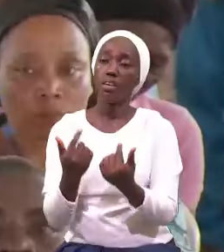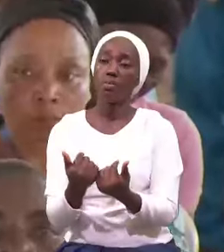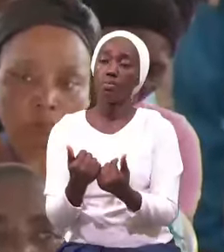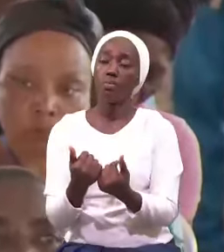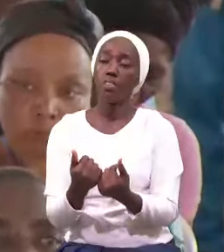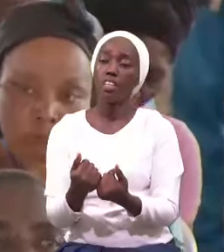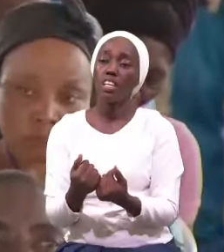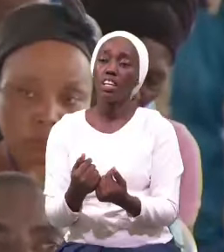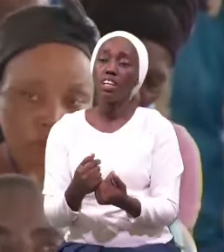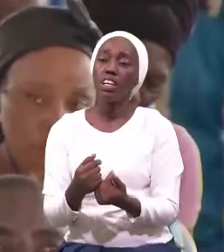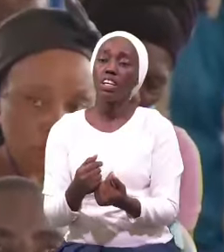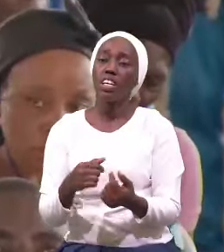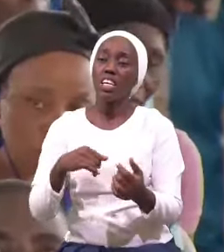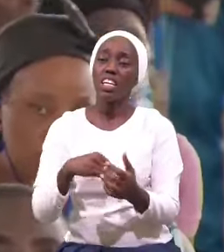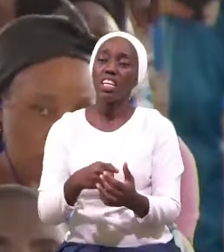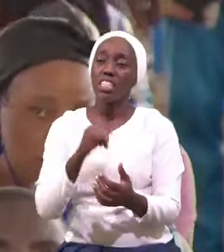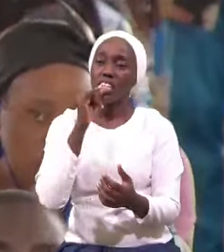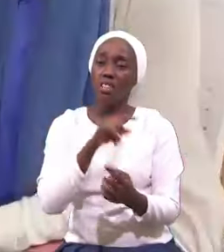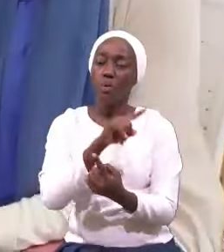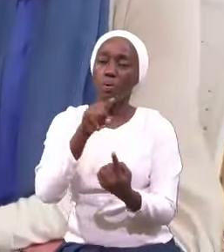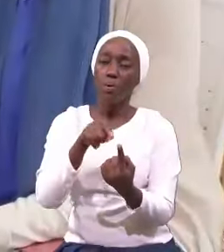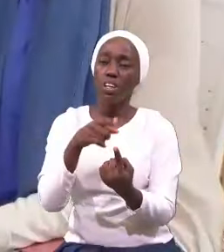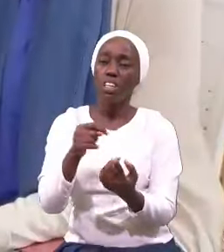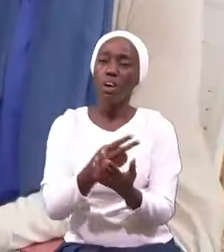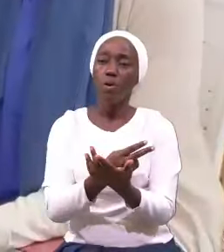But it's when the Holy Spirit comes,